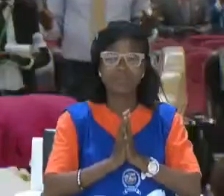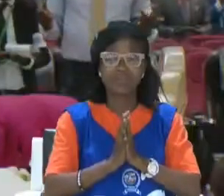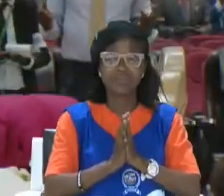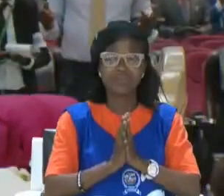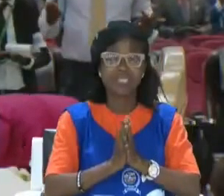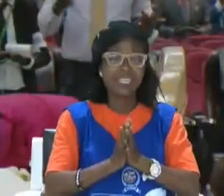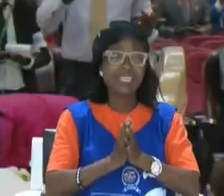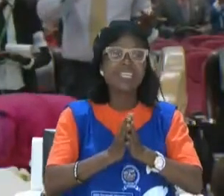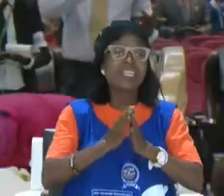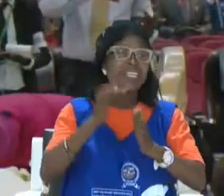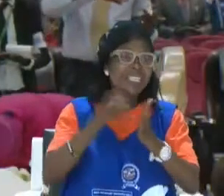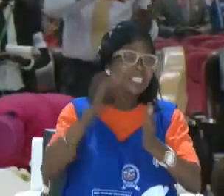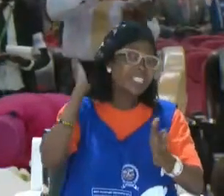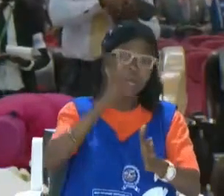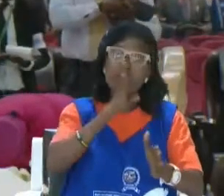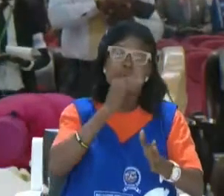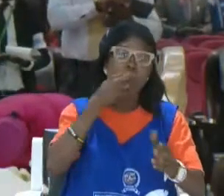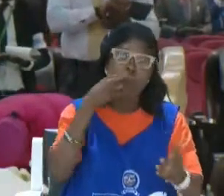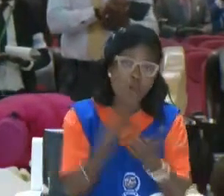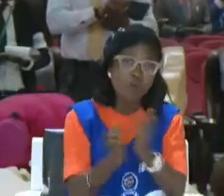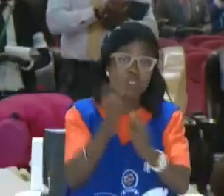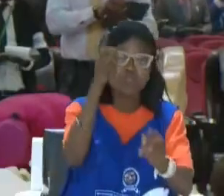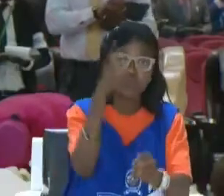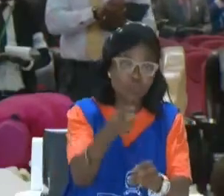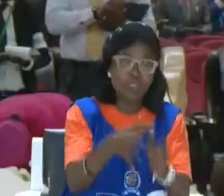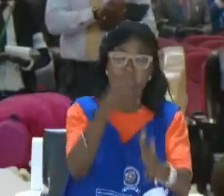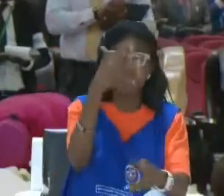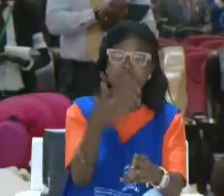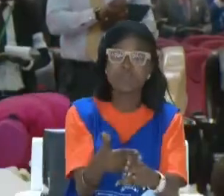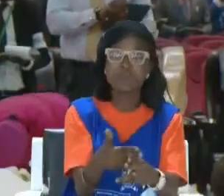It shall be well with you.